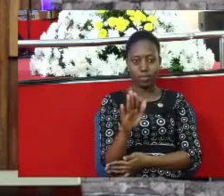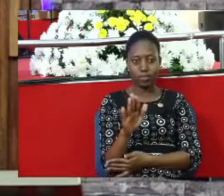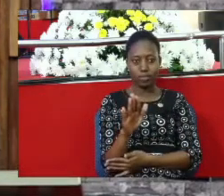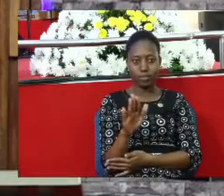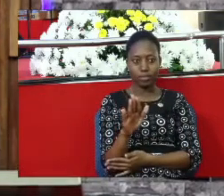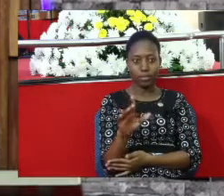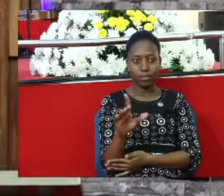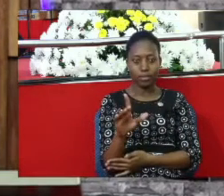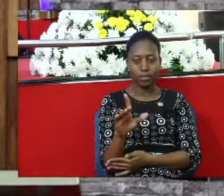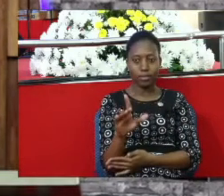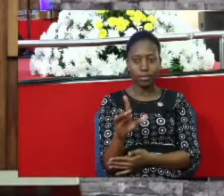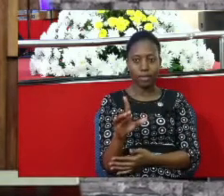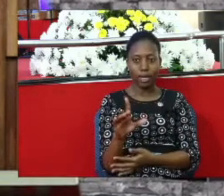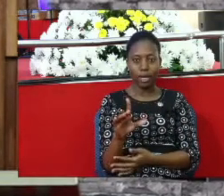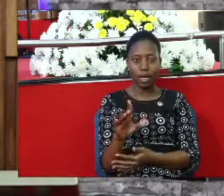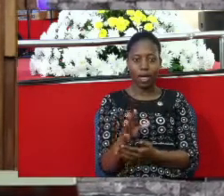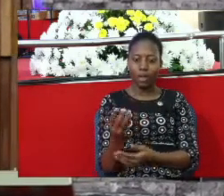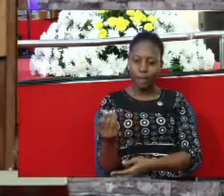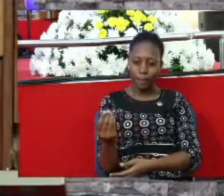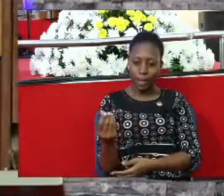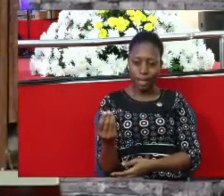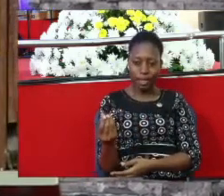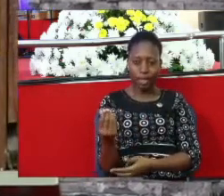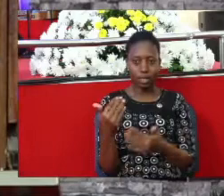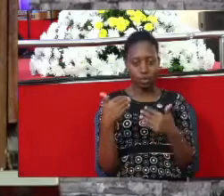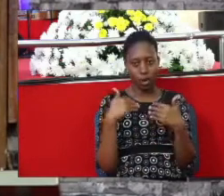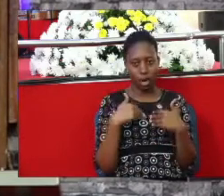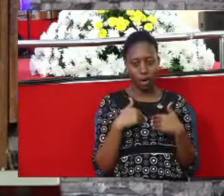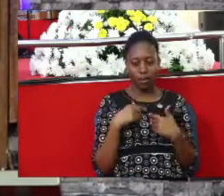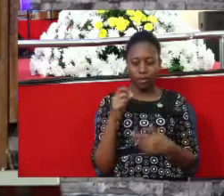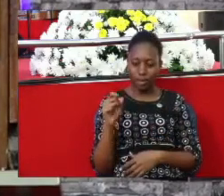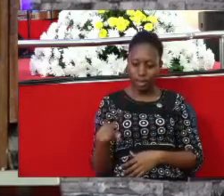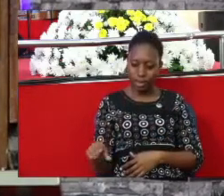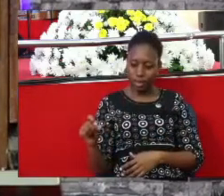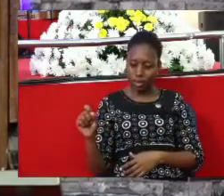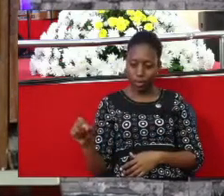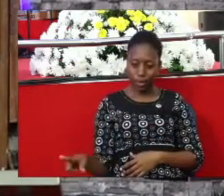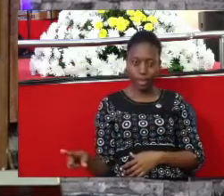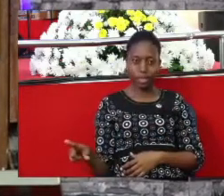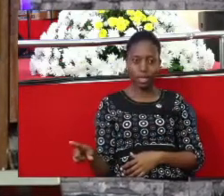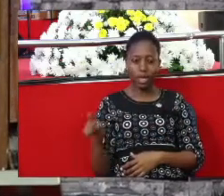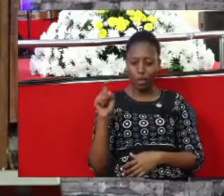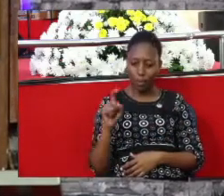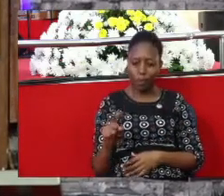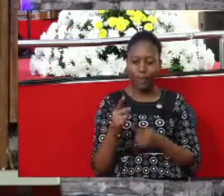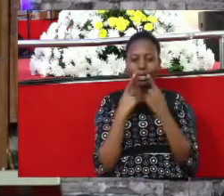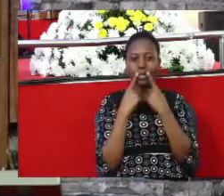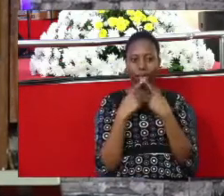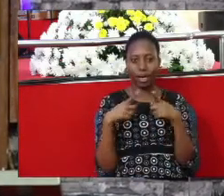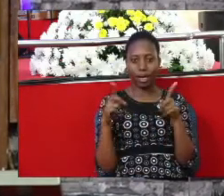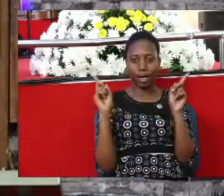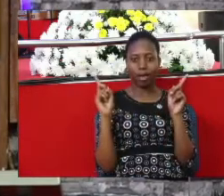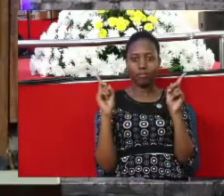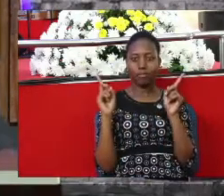did, that money that I'm giving in faith, that seed that I'm planting, I need to declare certain things. Job 22 verse